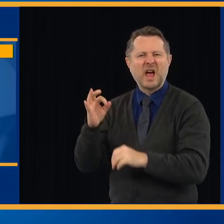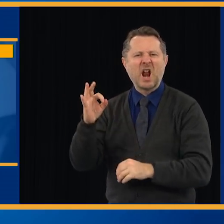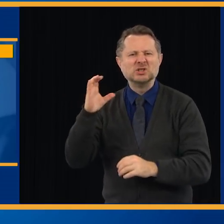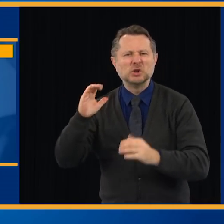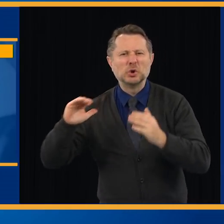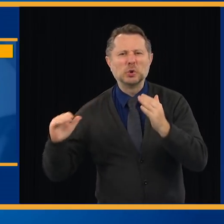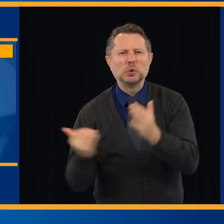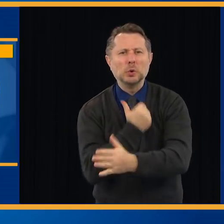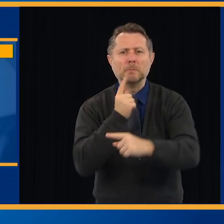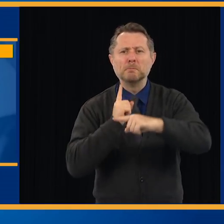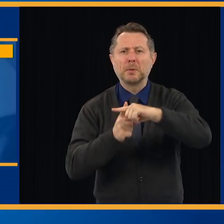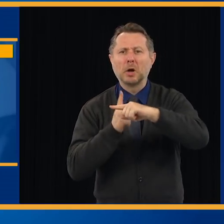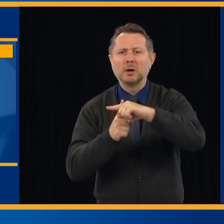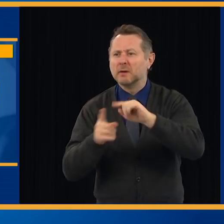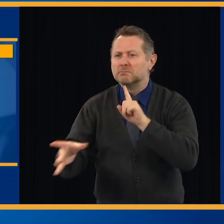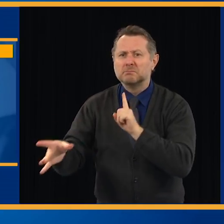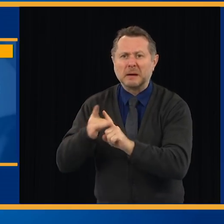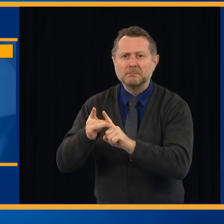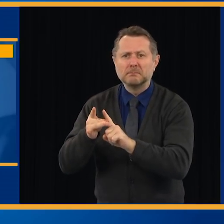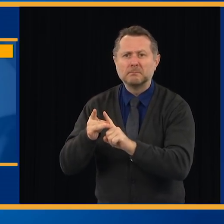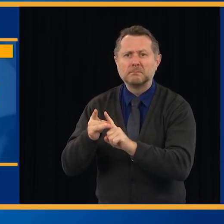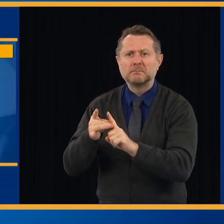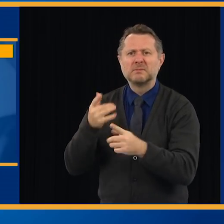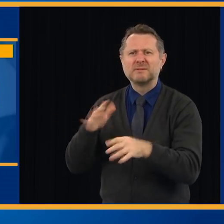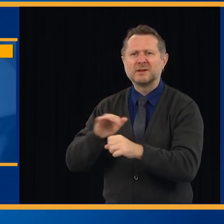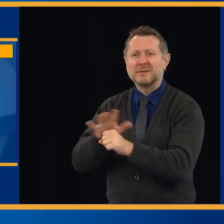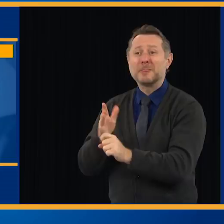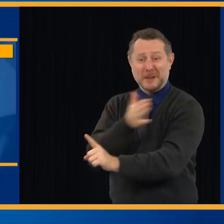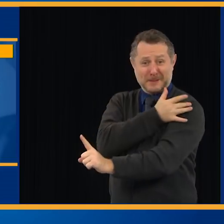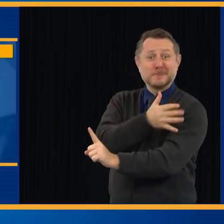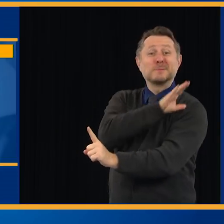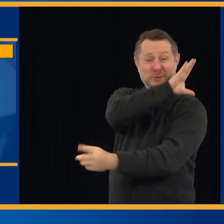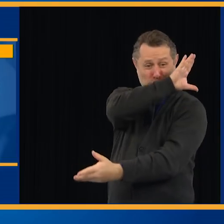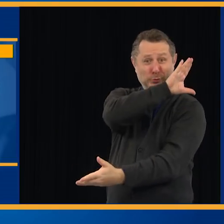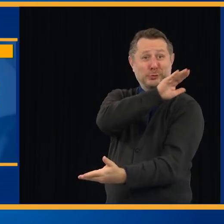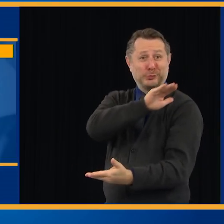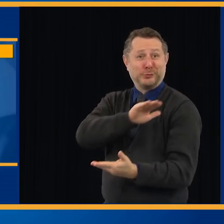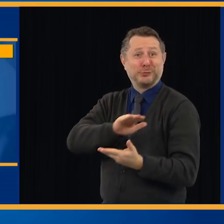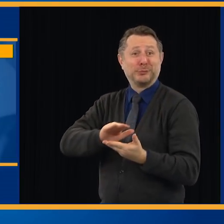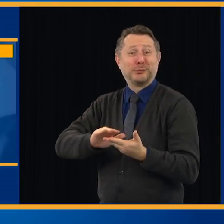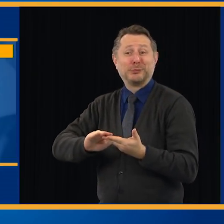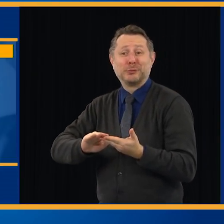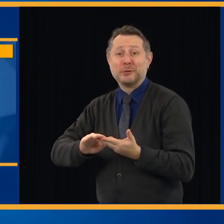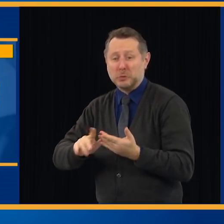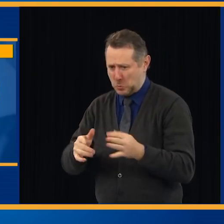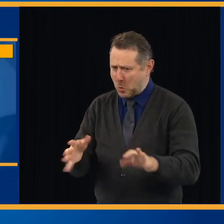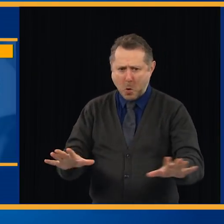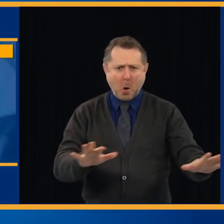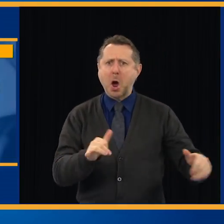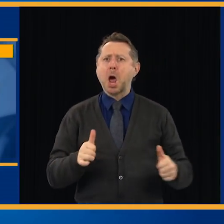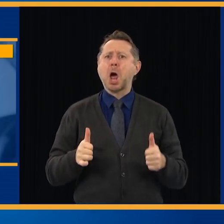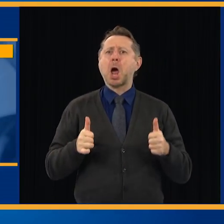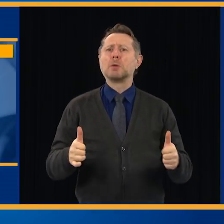This is after they controlled the beast. They were on the decline. They're now looking at new cases.